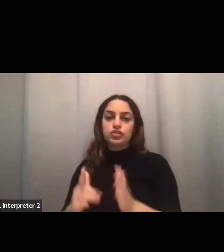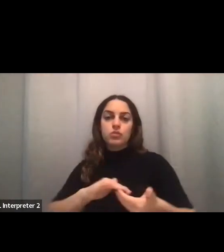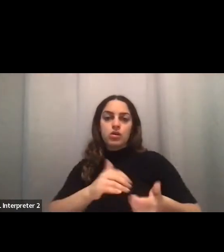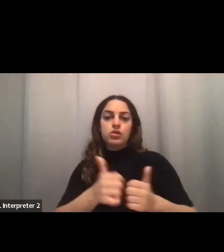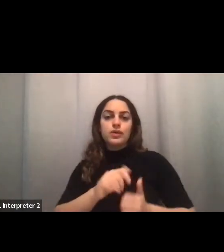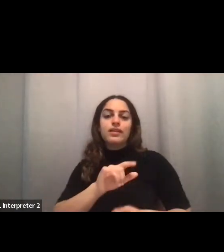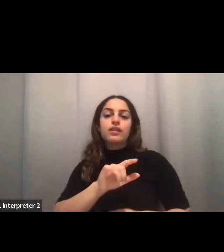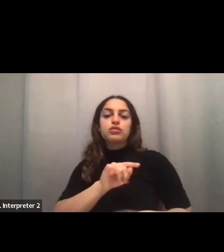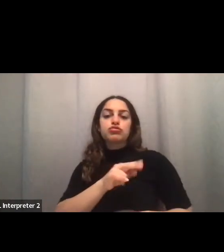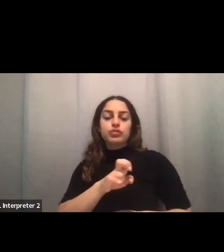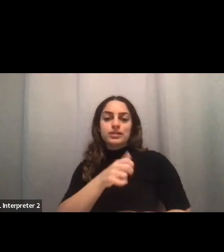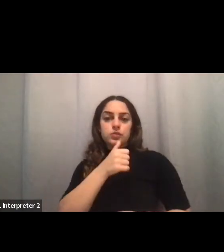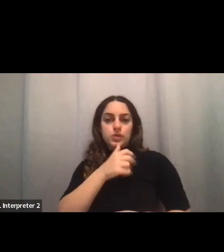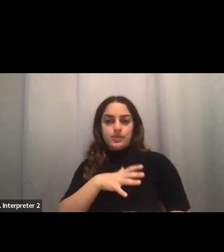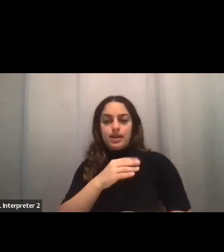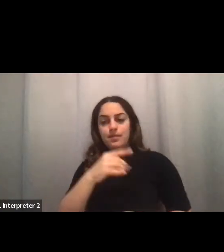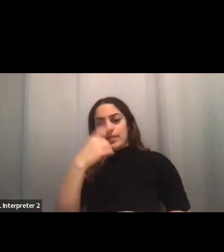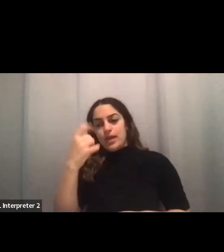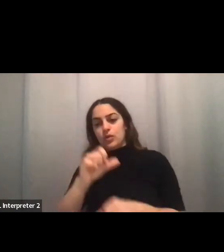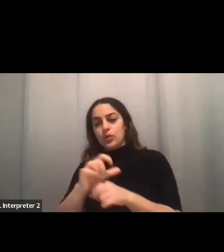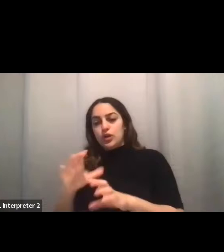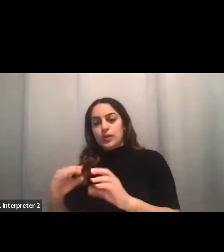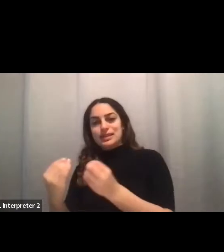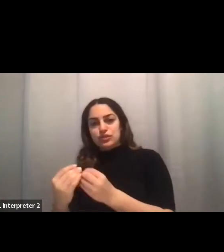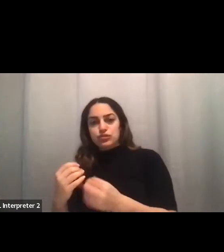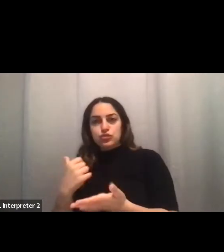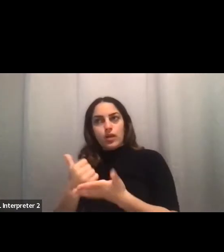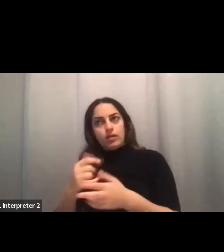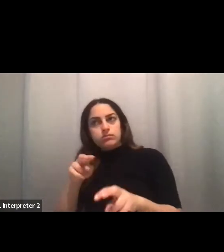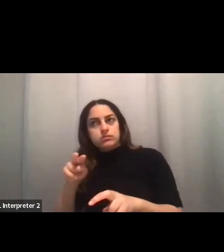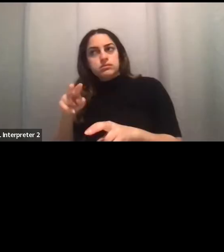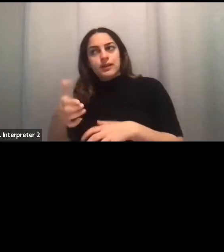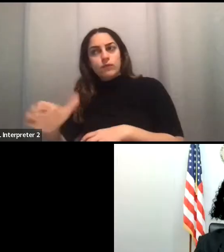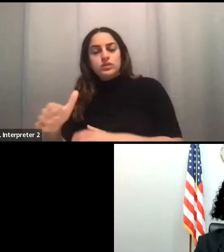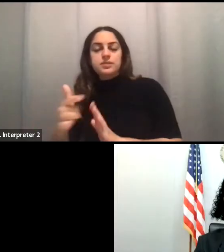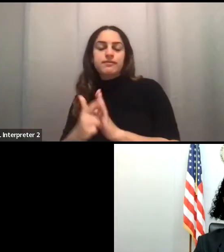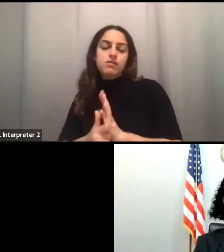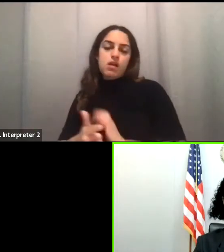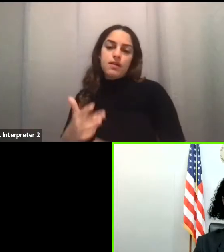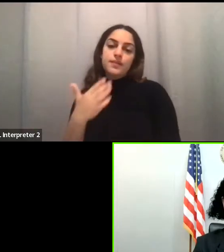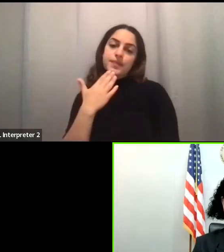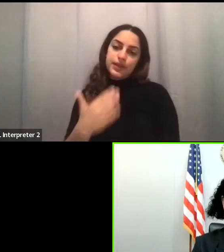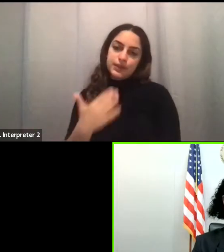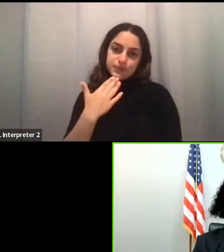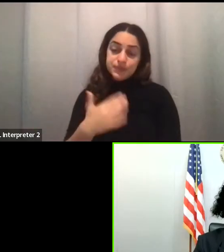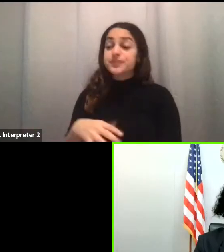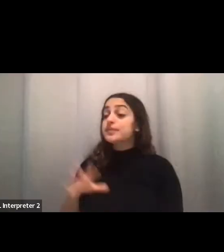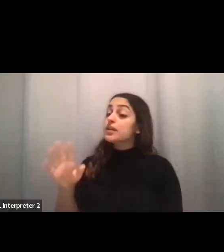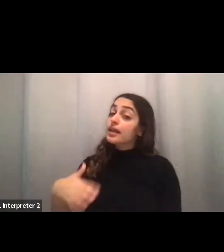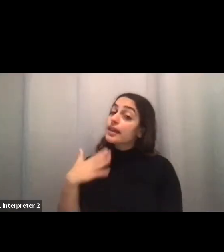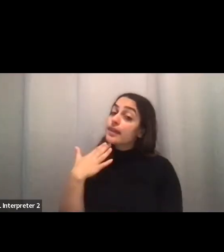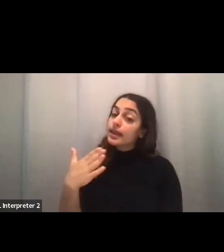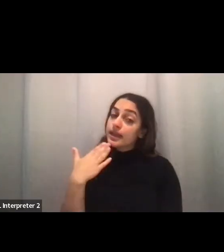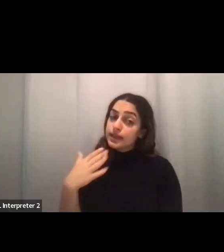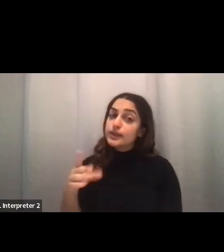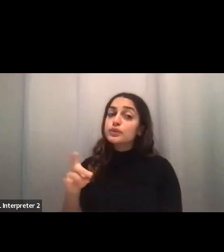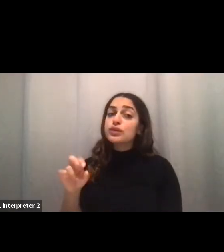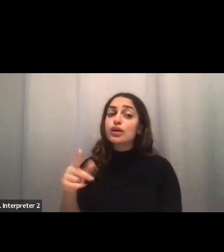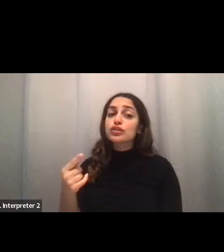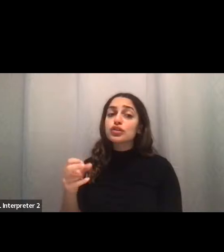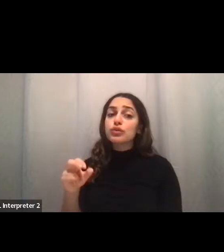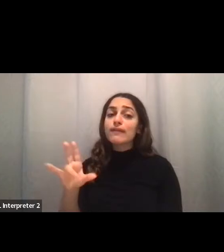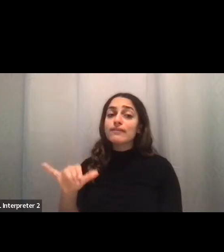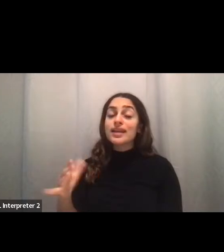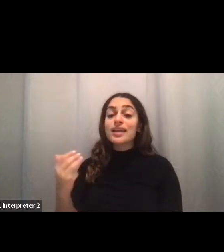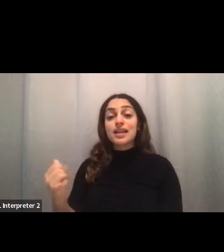organizations to help watchdog the enforcement of the law thank you thank you dr griffey and now a warm